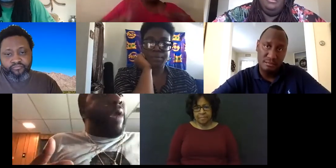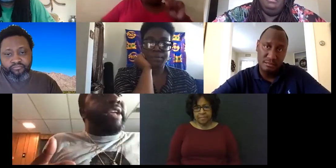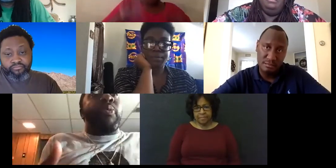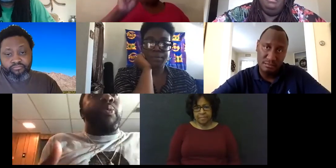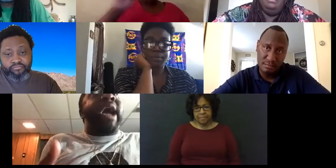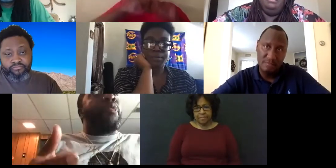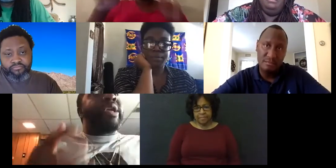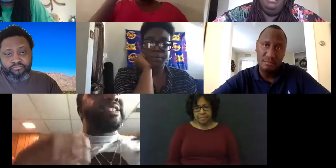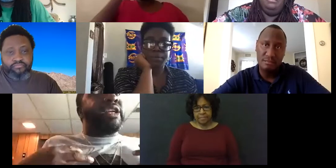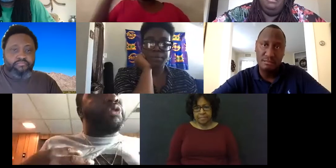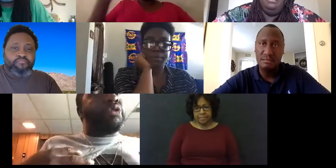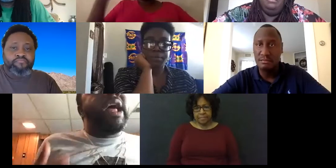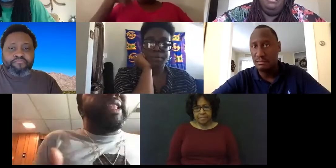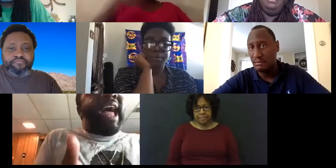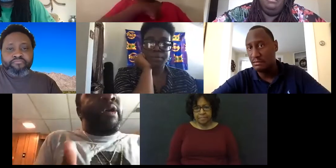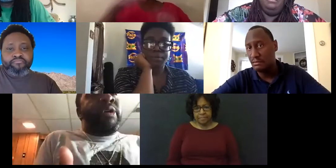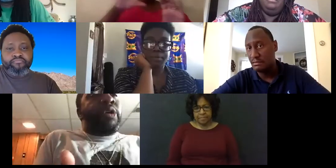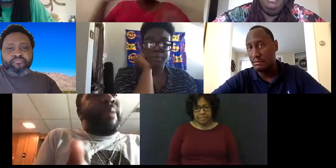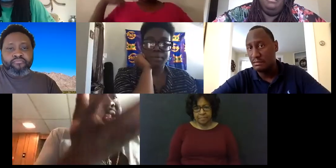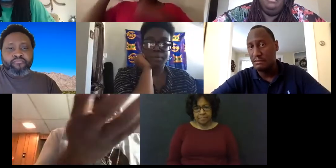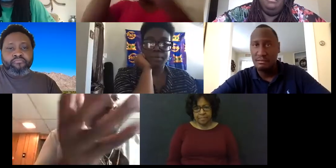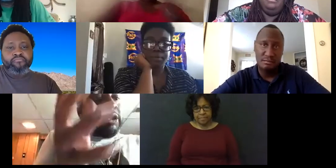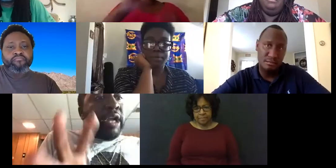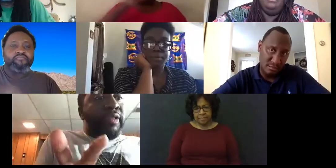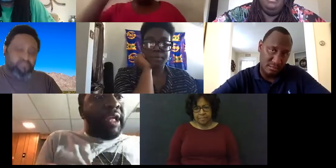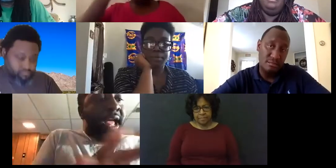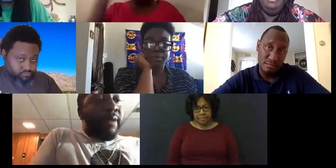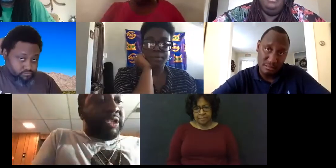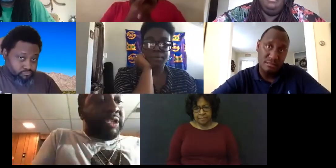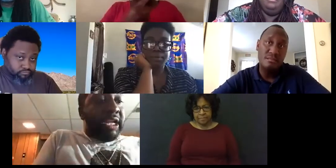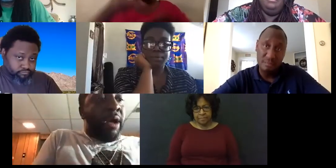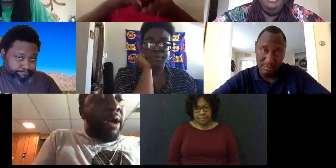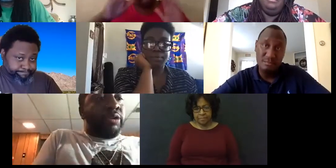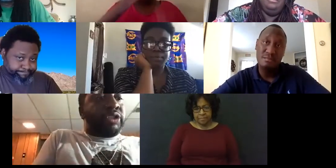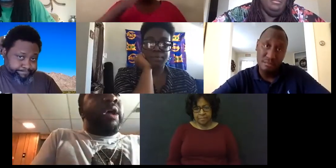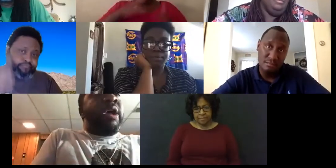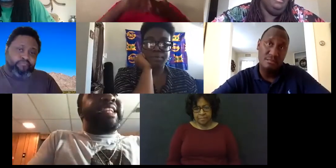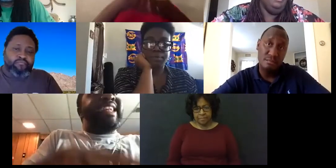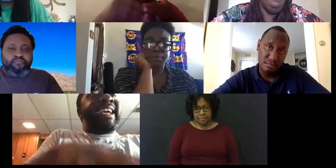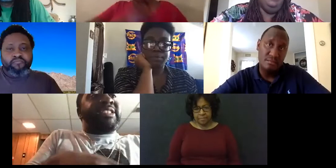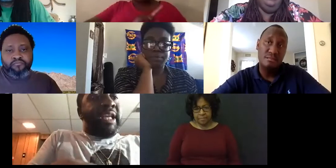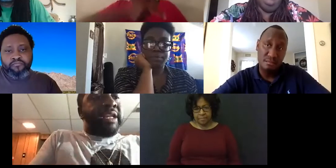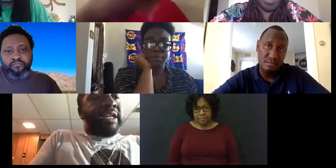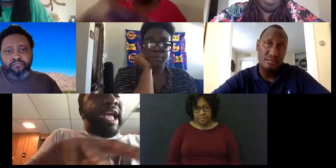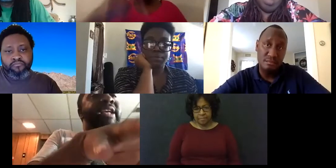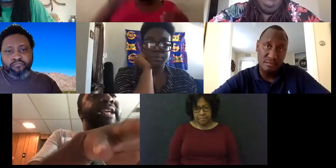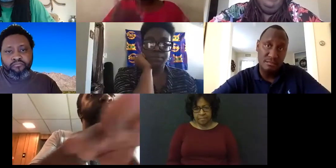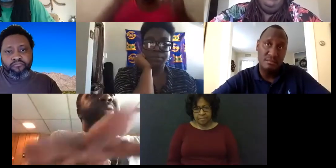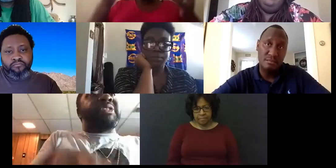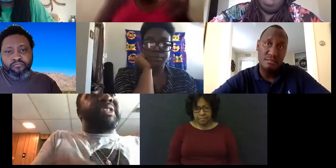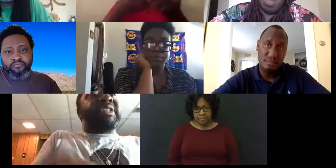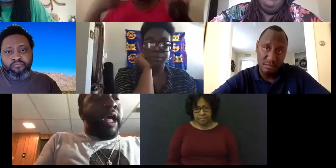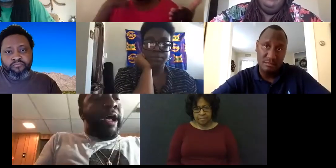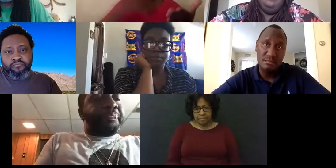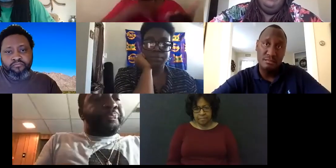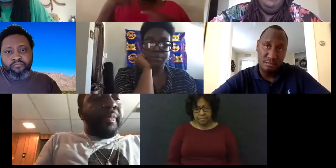and it don't look too right. So why don't we continue to allow the women to lead? So another thing I was thinking about also, the next thing is, as we've been